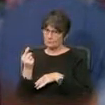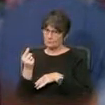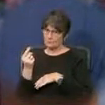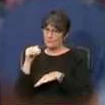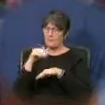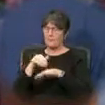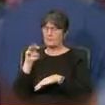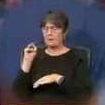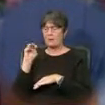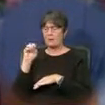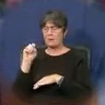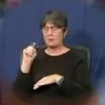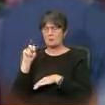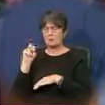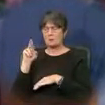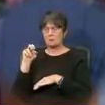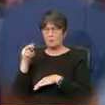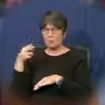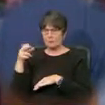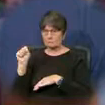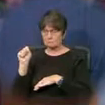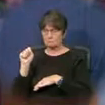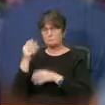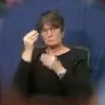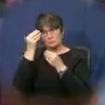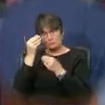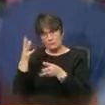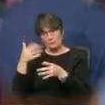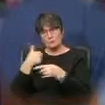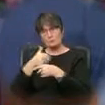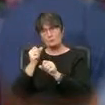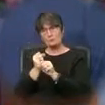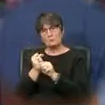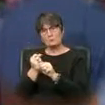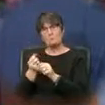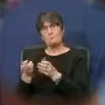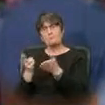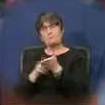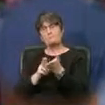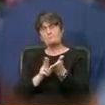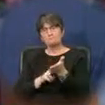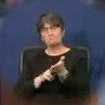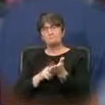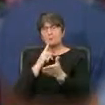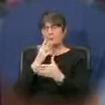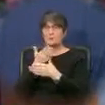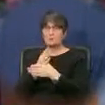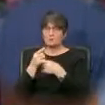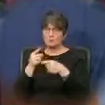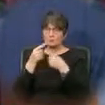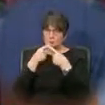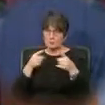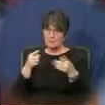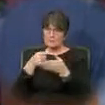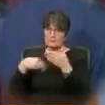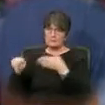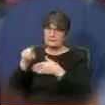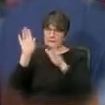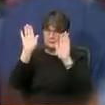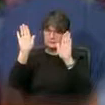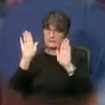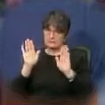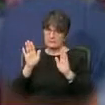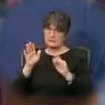at the Monroe High School. Information on making a registration will be shared during the broadcast of next Sunday's